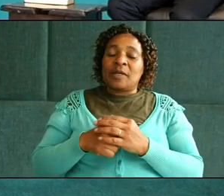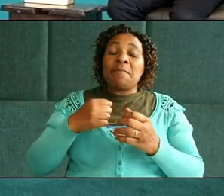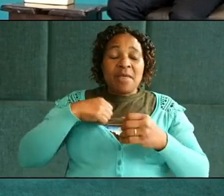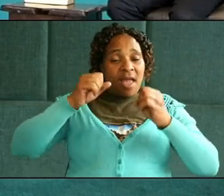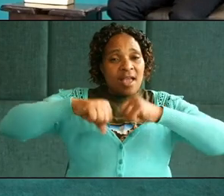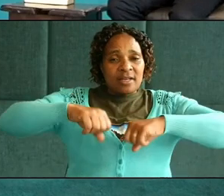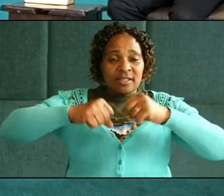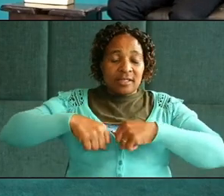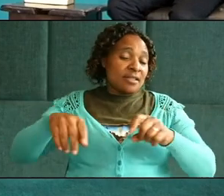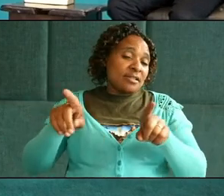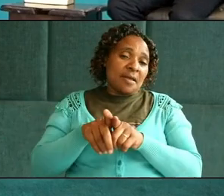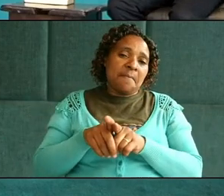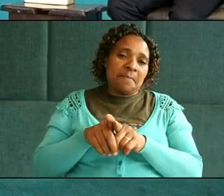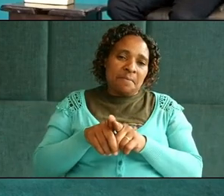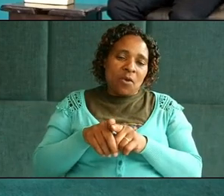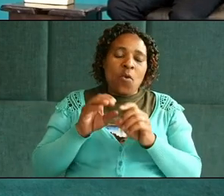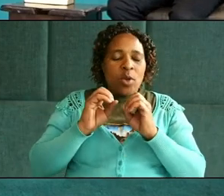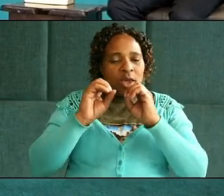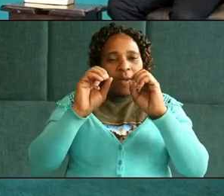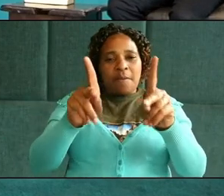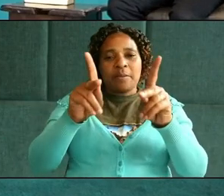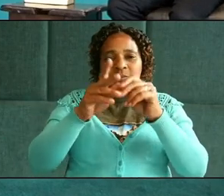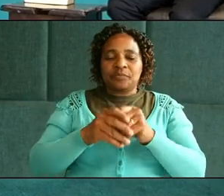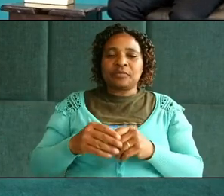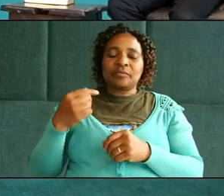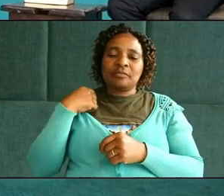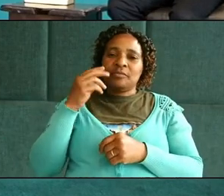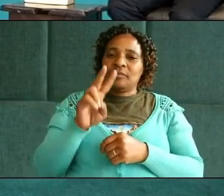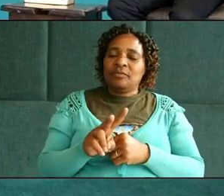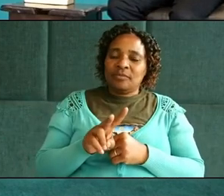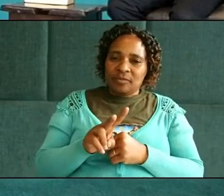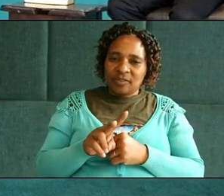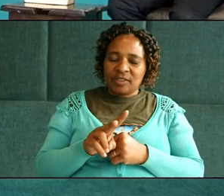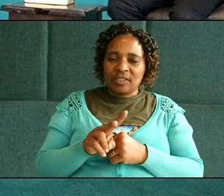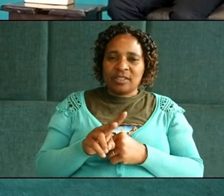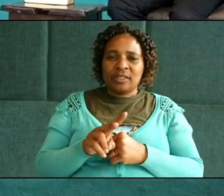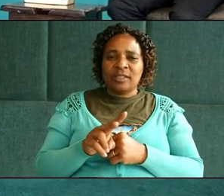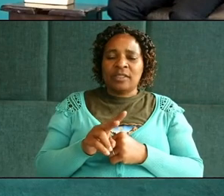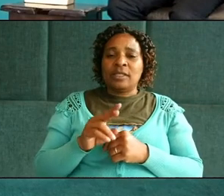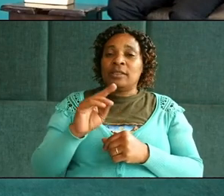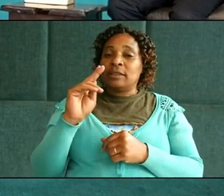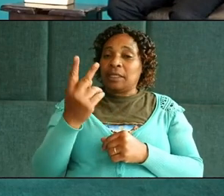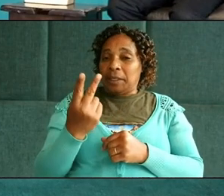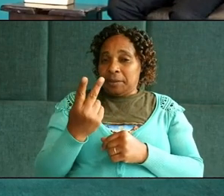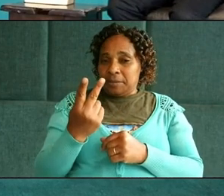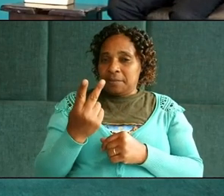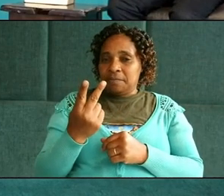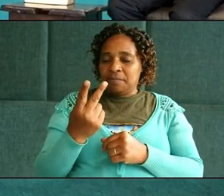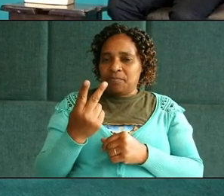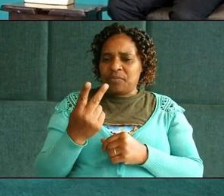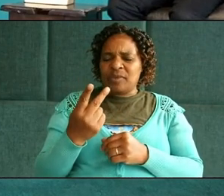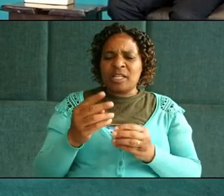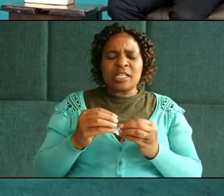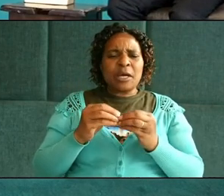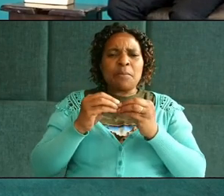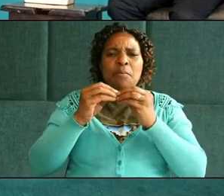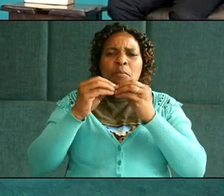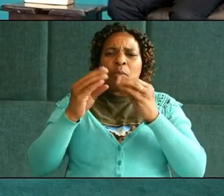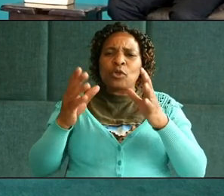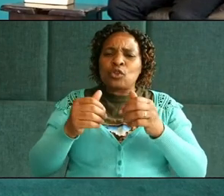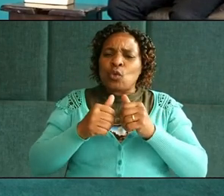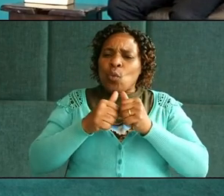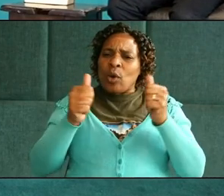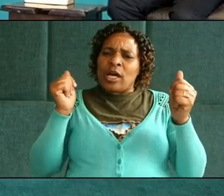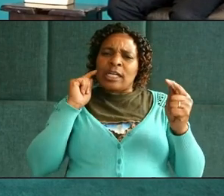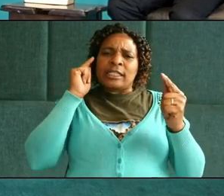that. You agree with that? Yeah. Okay. Number two, Sid. The second one is the most